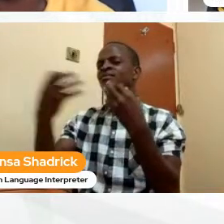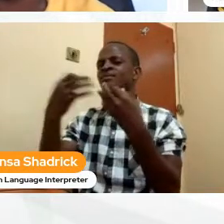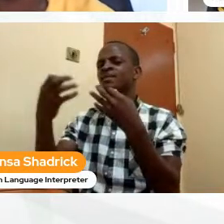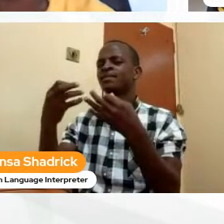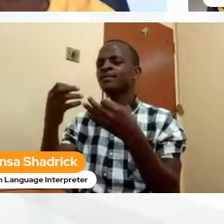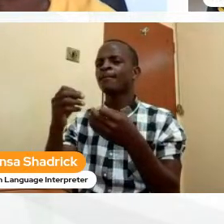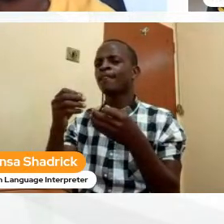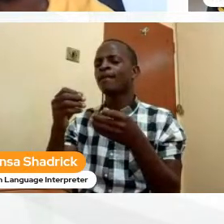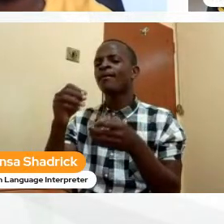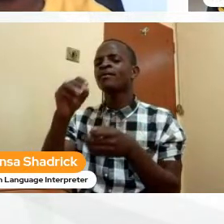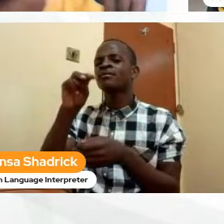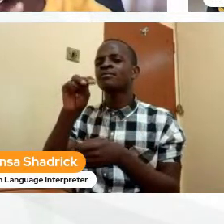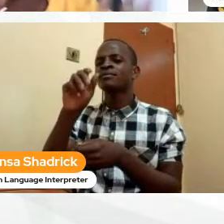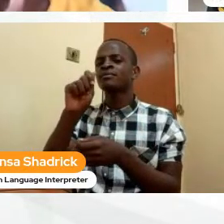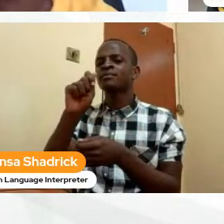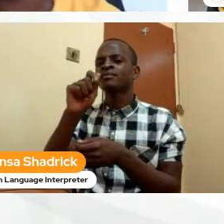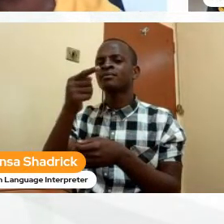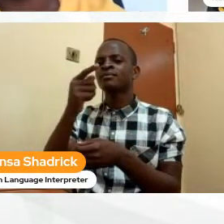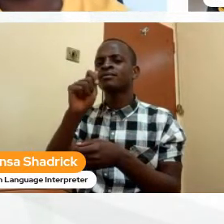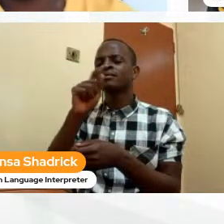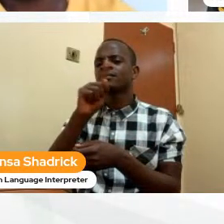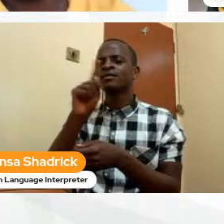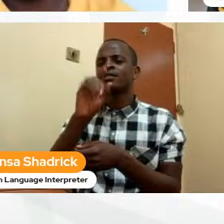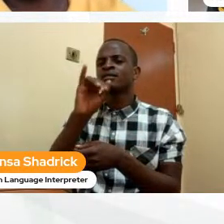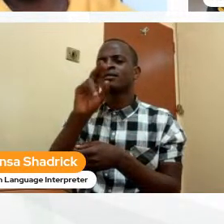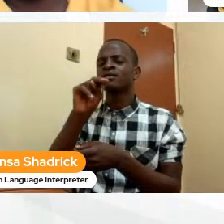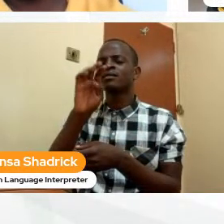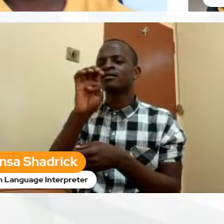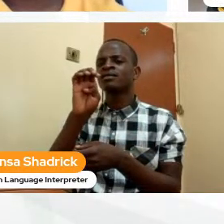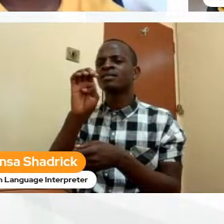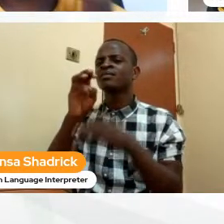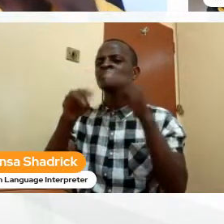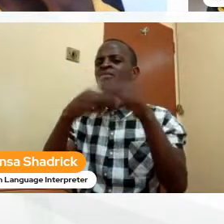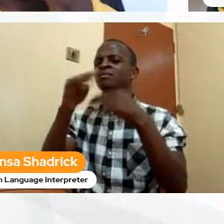fits into the broader RAHi initiative?